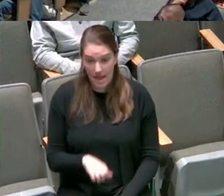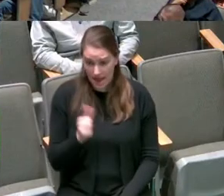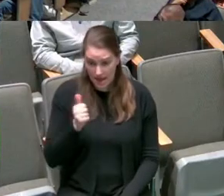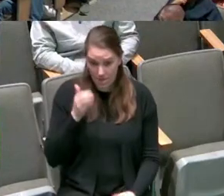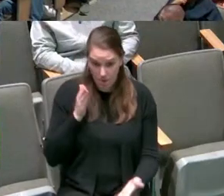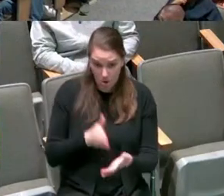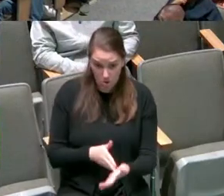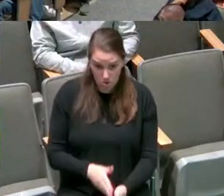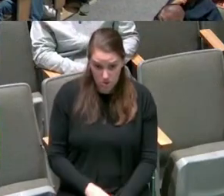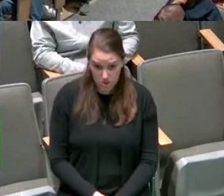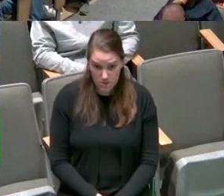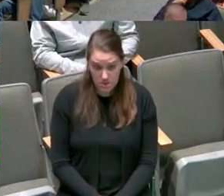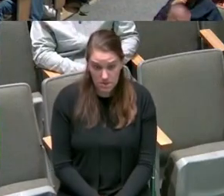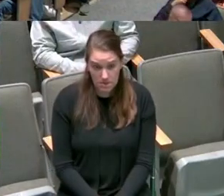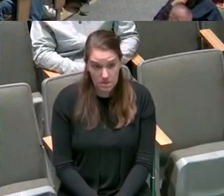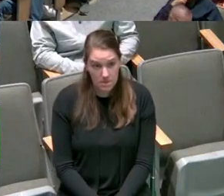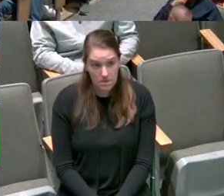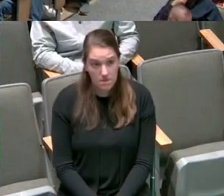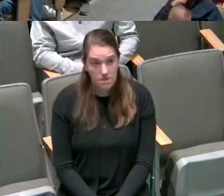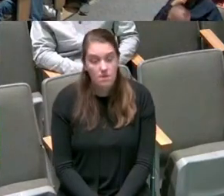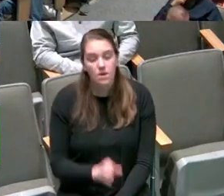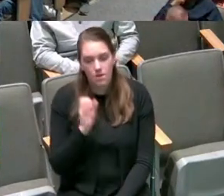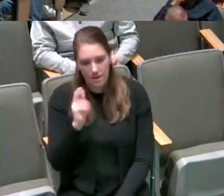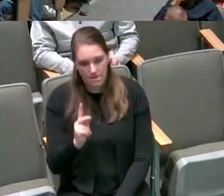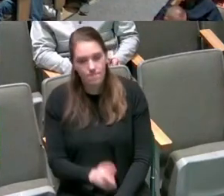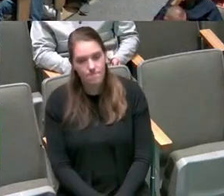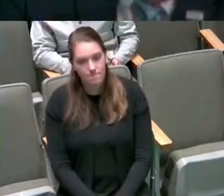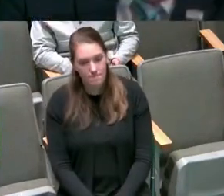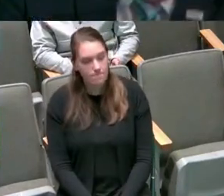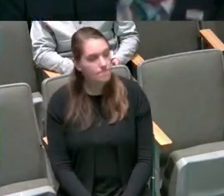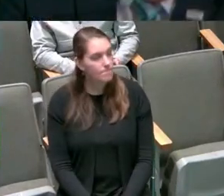opposed okay